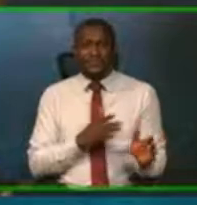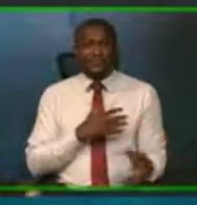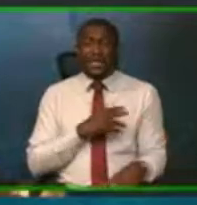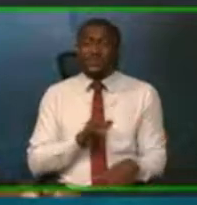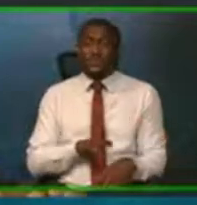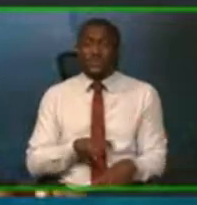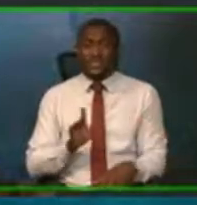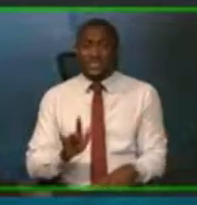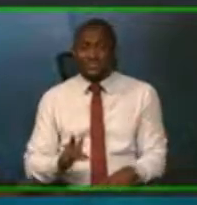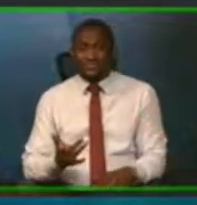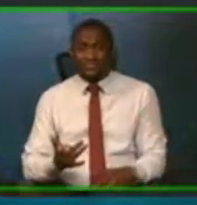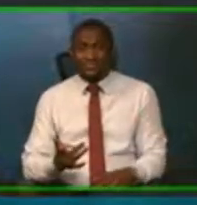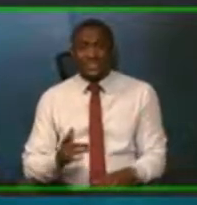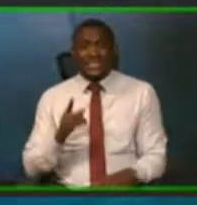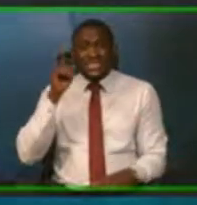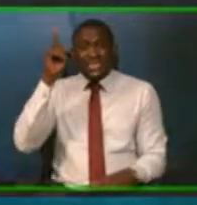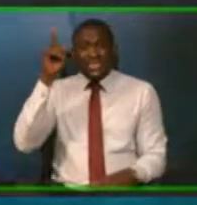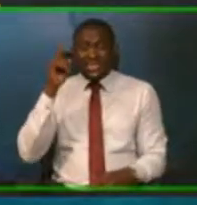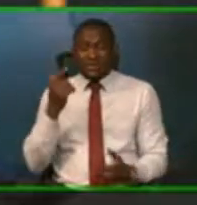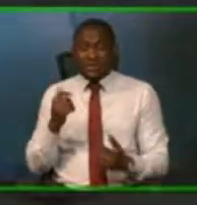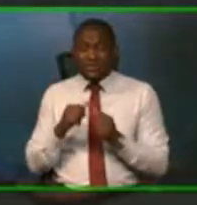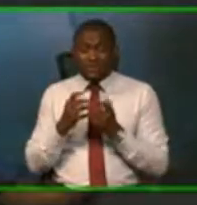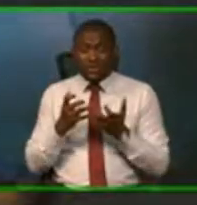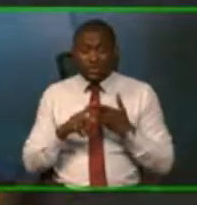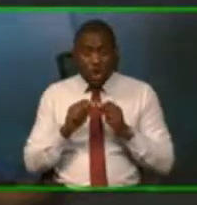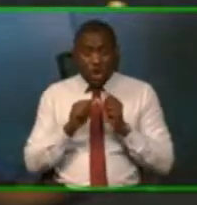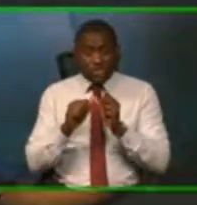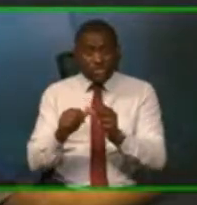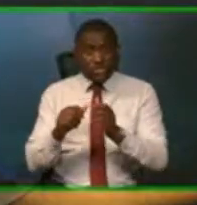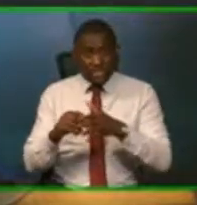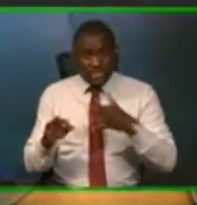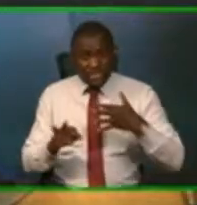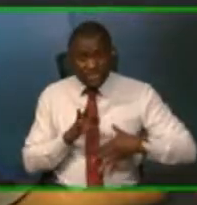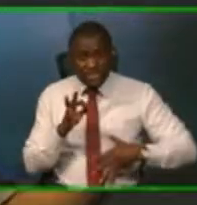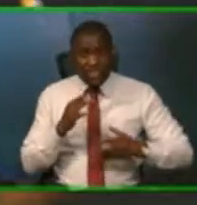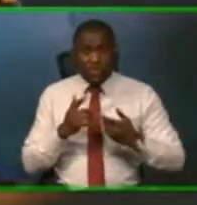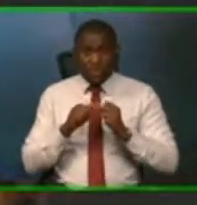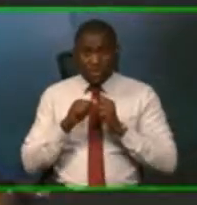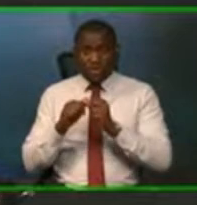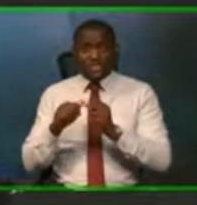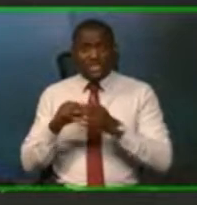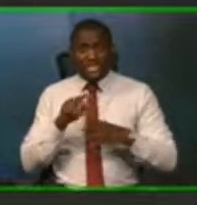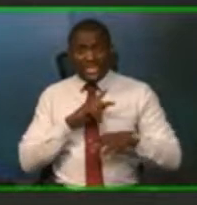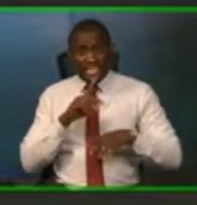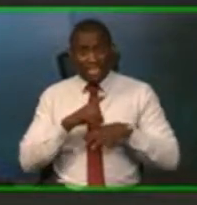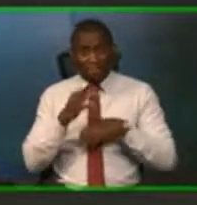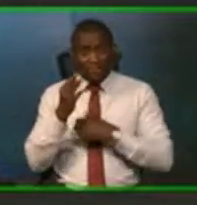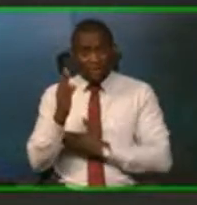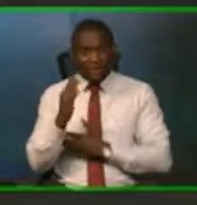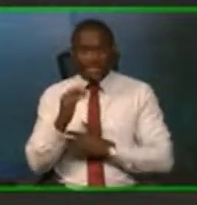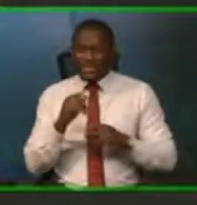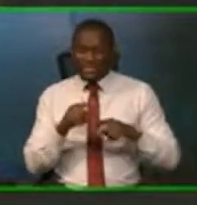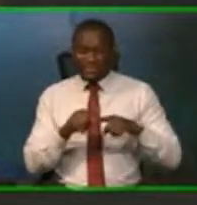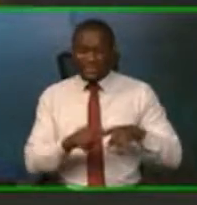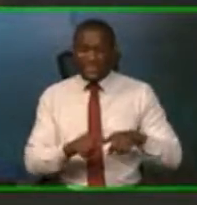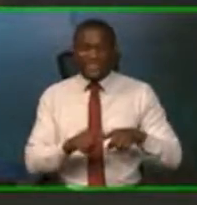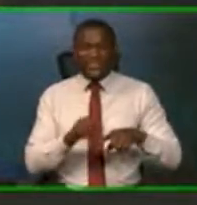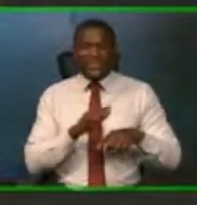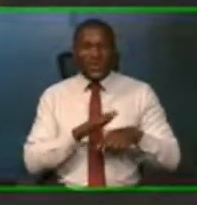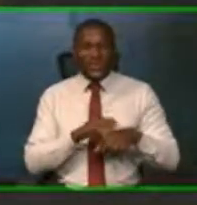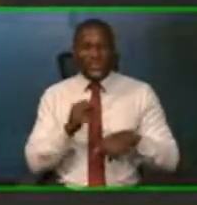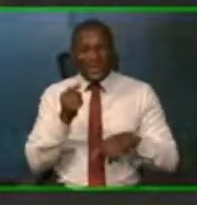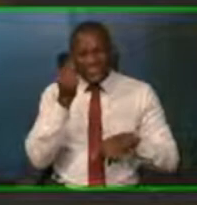usually continuity in the spirit and in the kingdom is based on the capture of